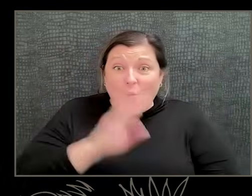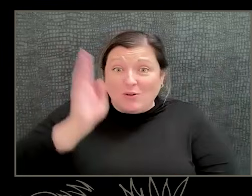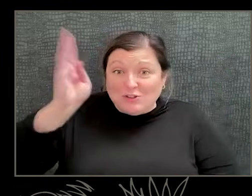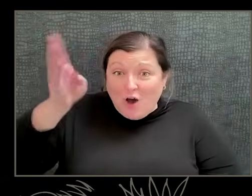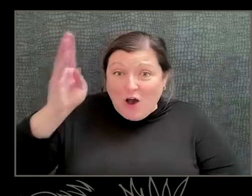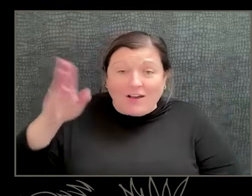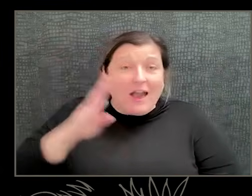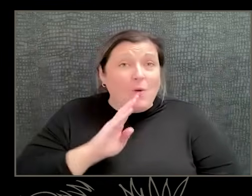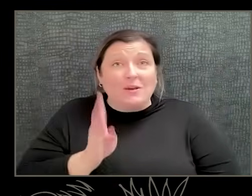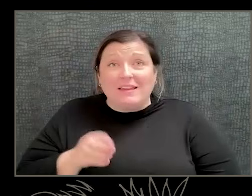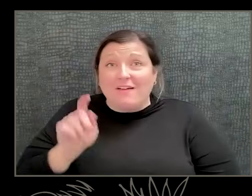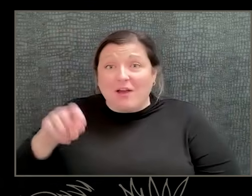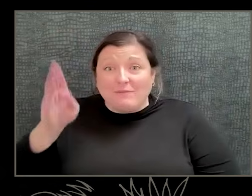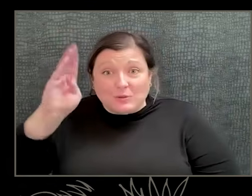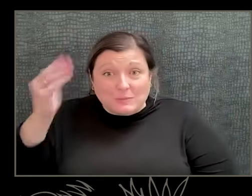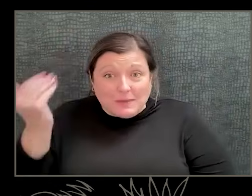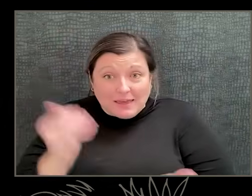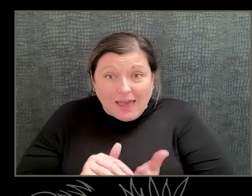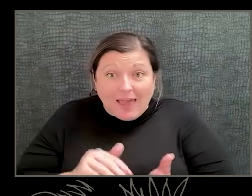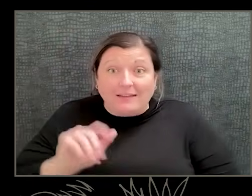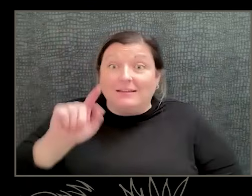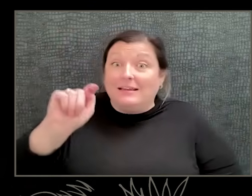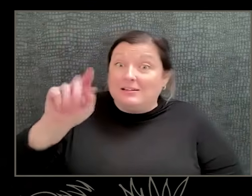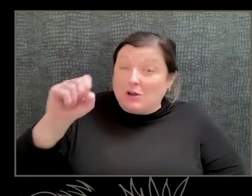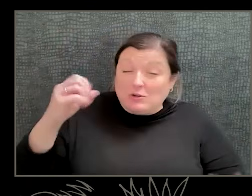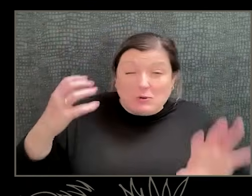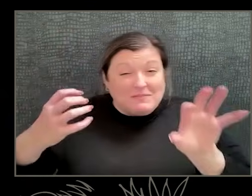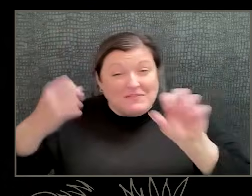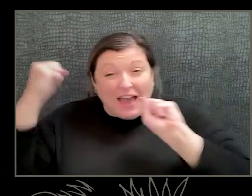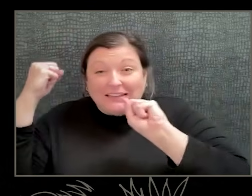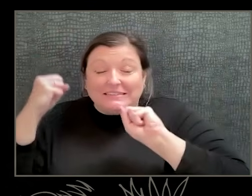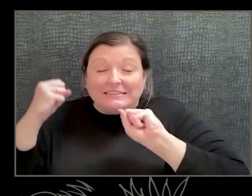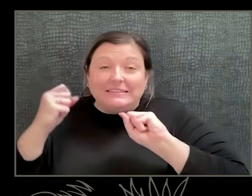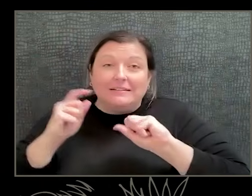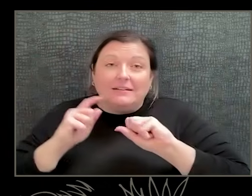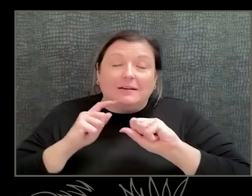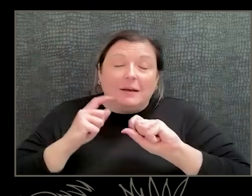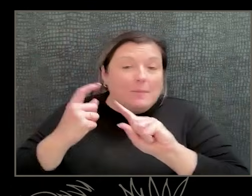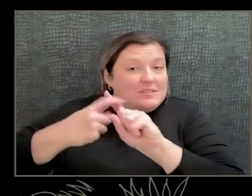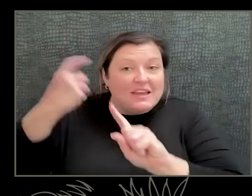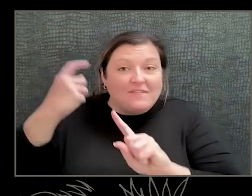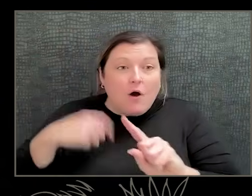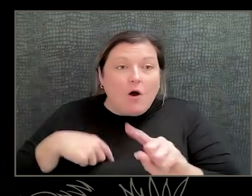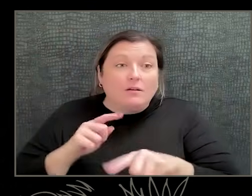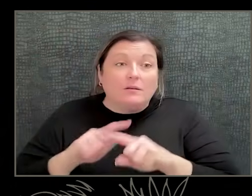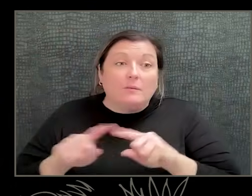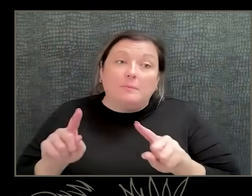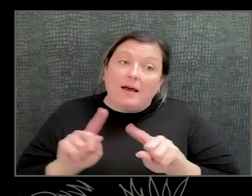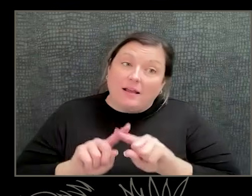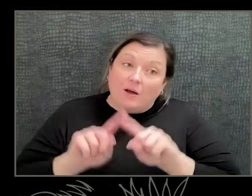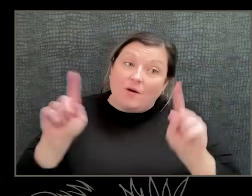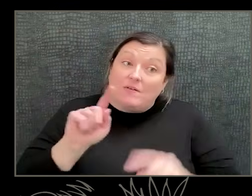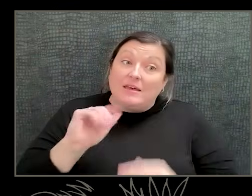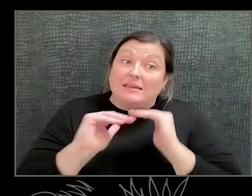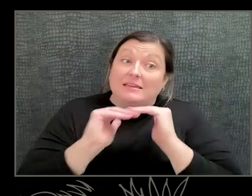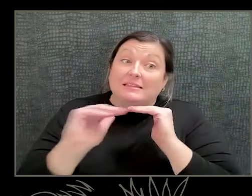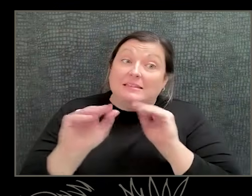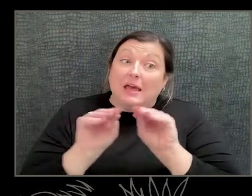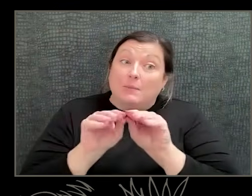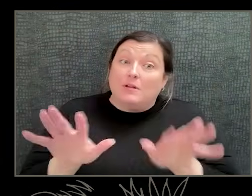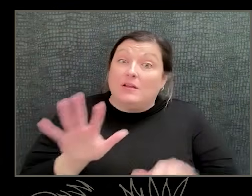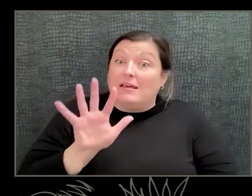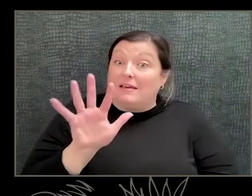be thrilled because TypeScript is fast by default. However, stable release of TypeScript right now is